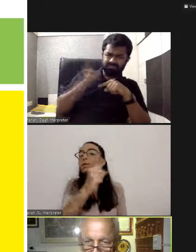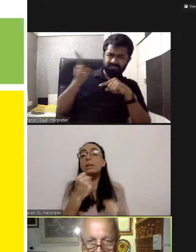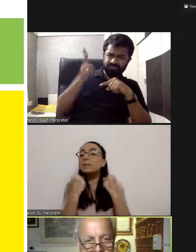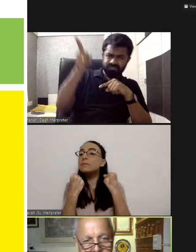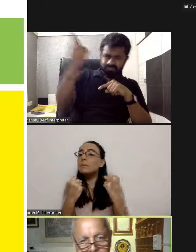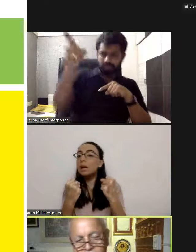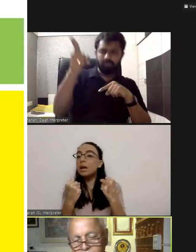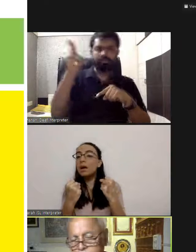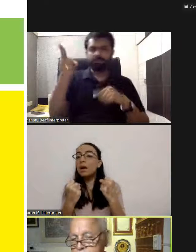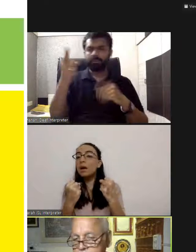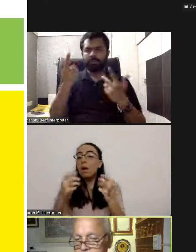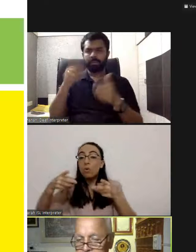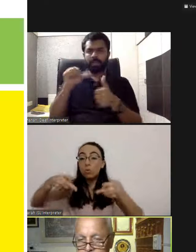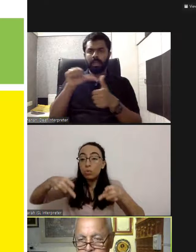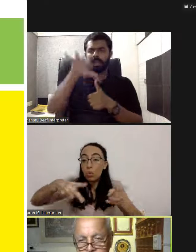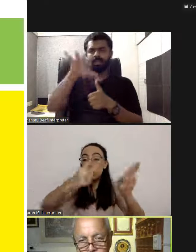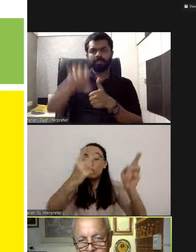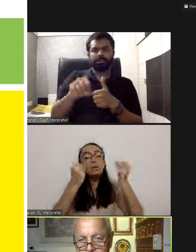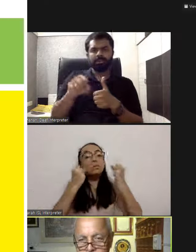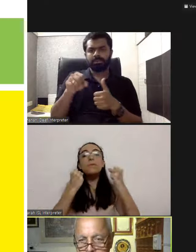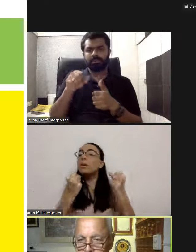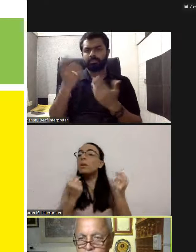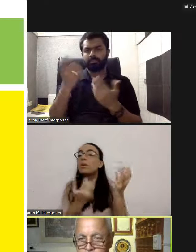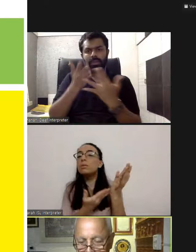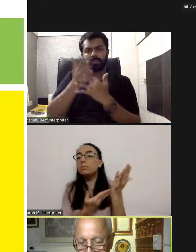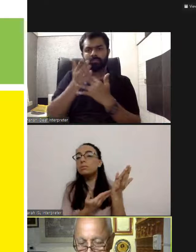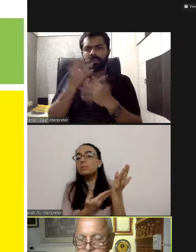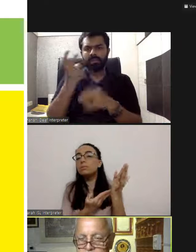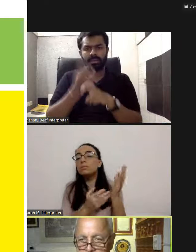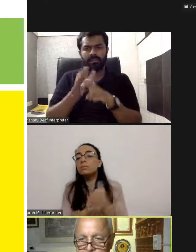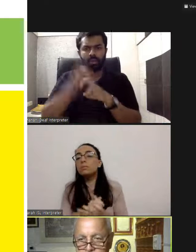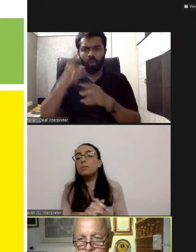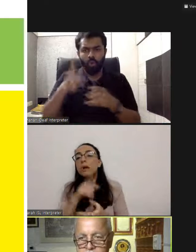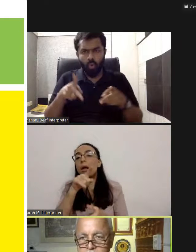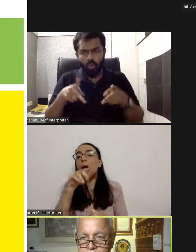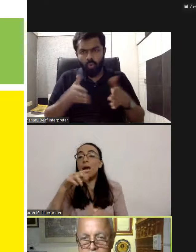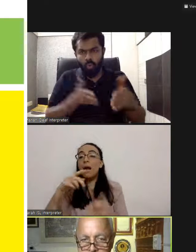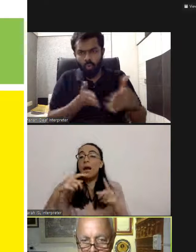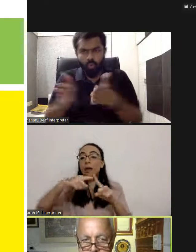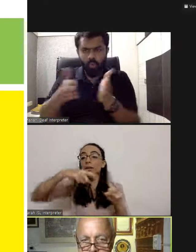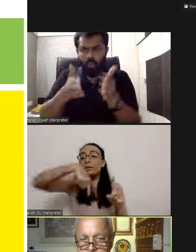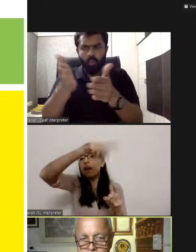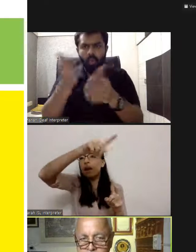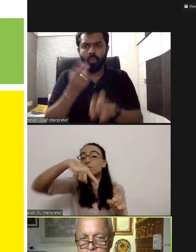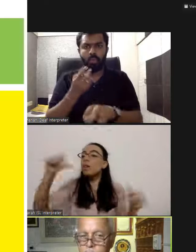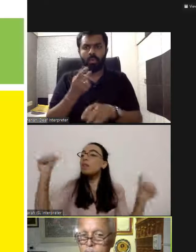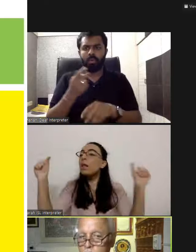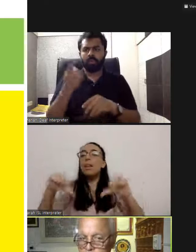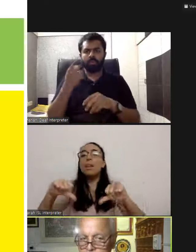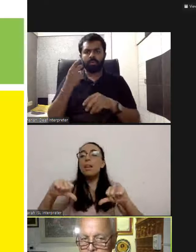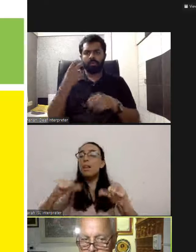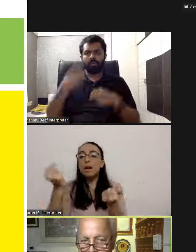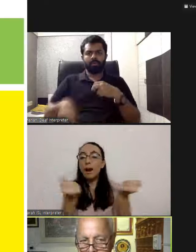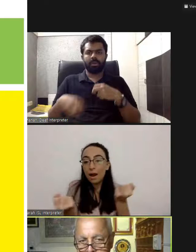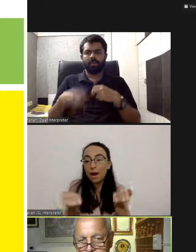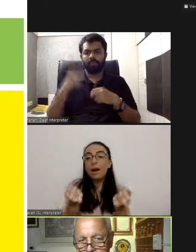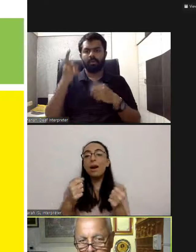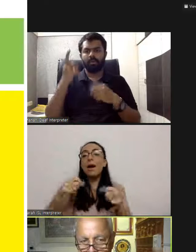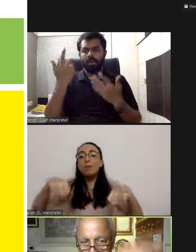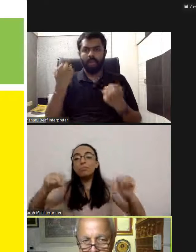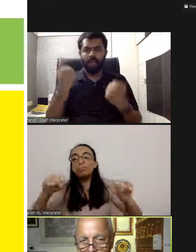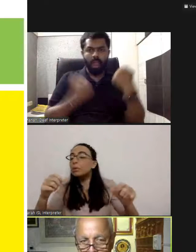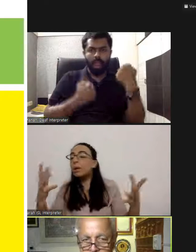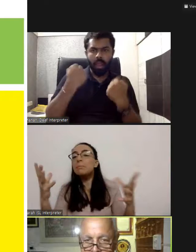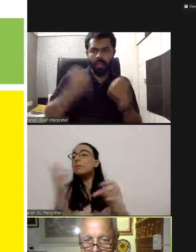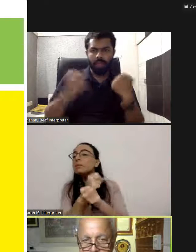places. Most of the time, means of transportation, infrastructure are poor.